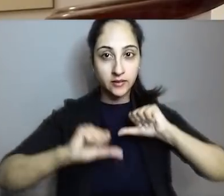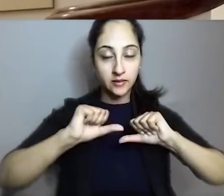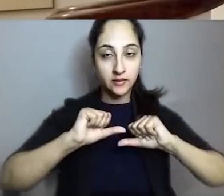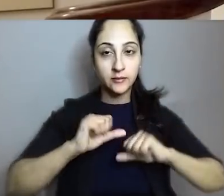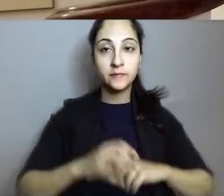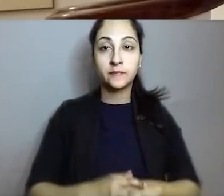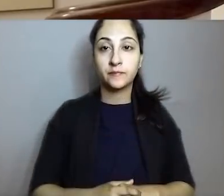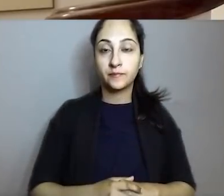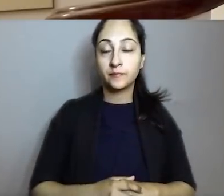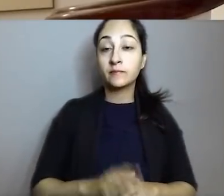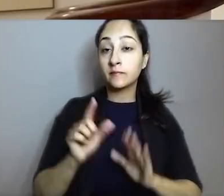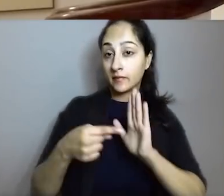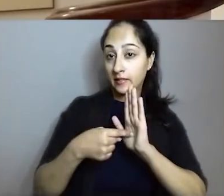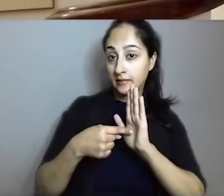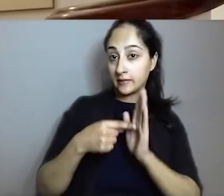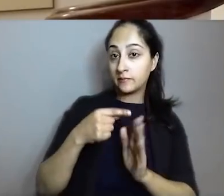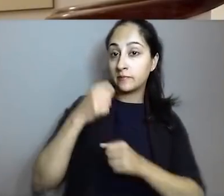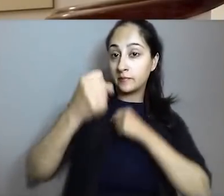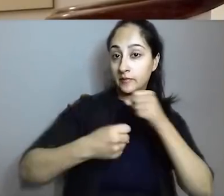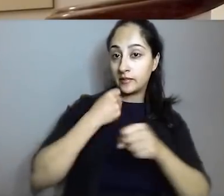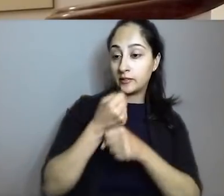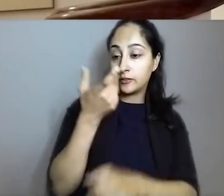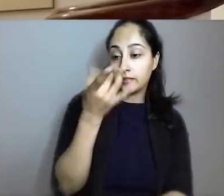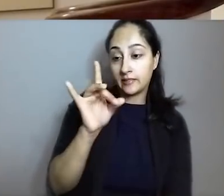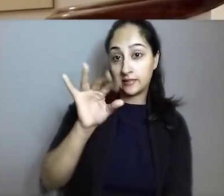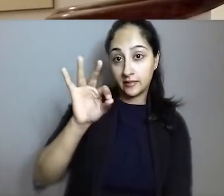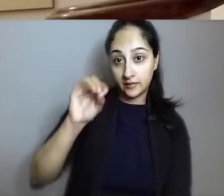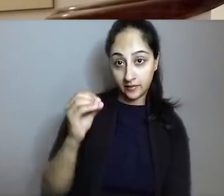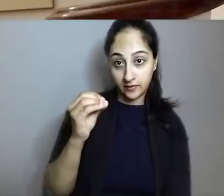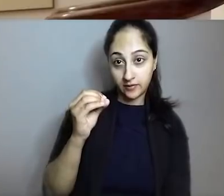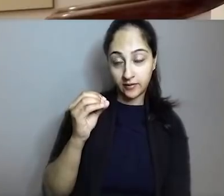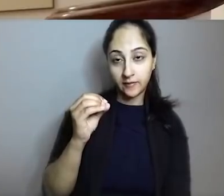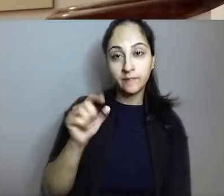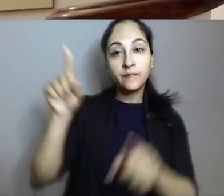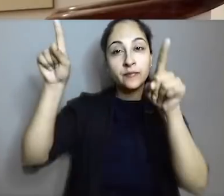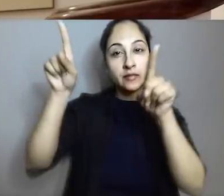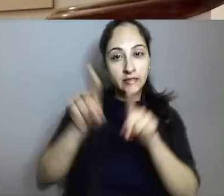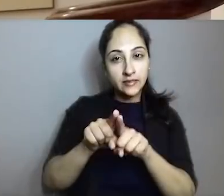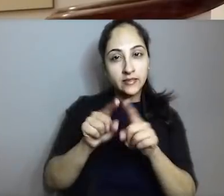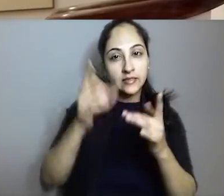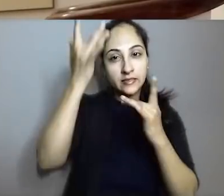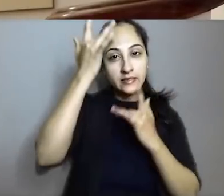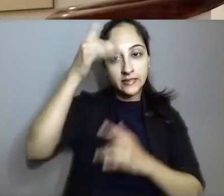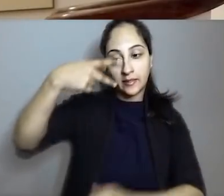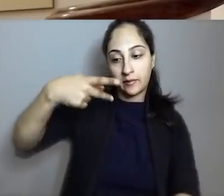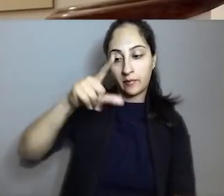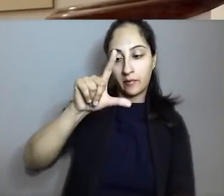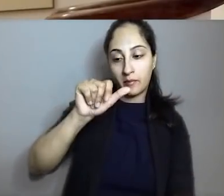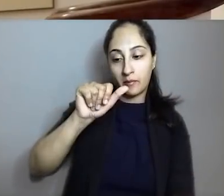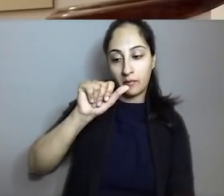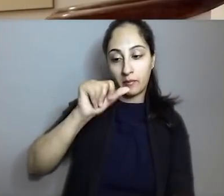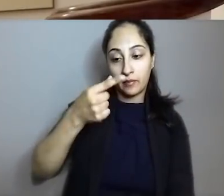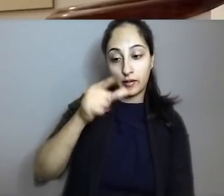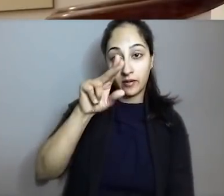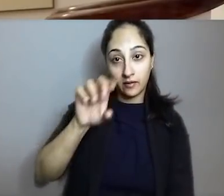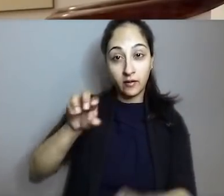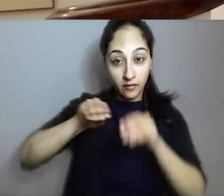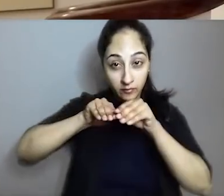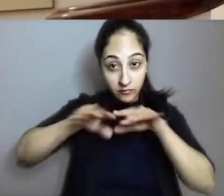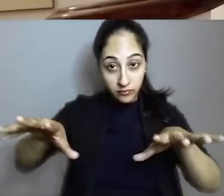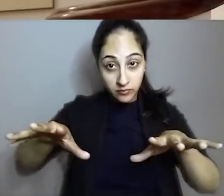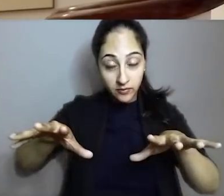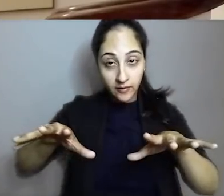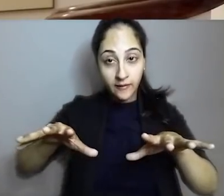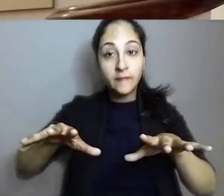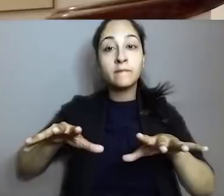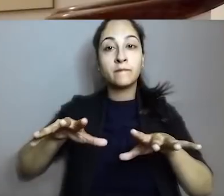the 1890s, when the plague was spreading across India, Maulana Sultan Muhammad Shah invited a